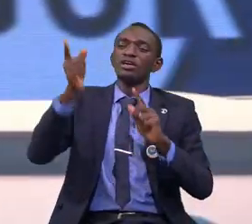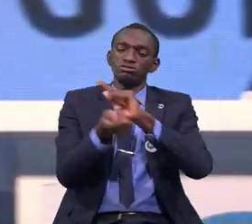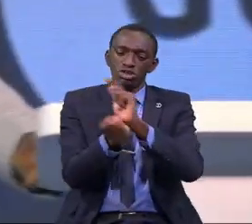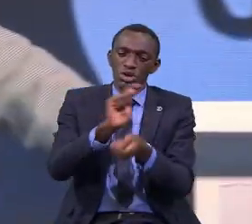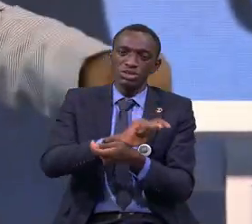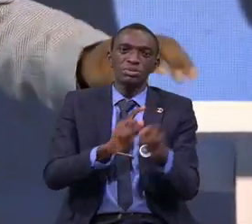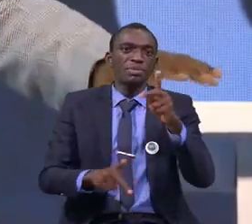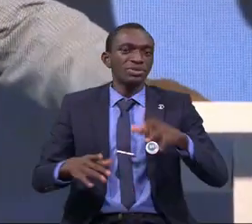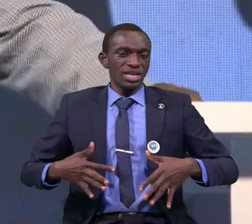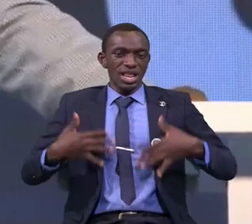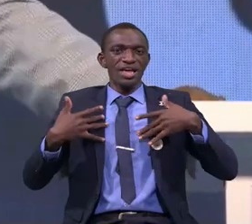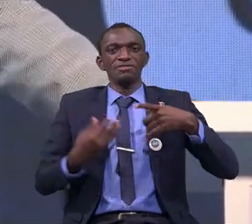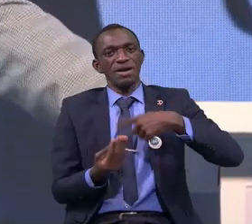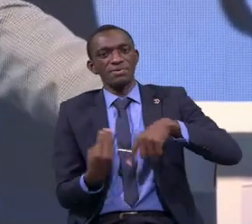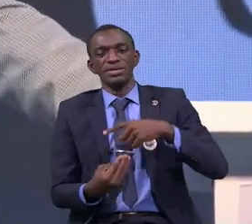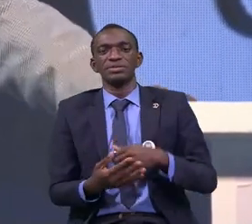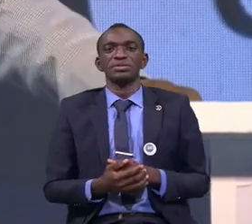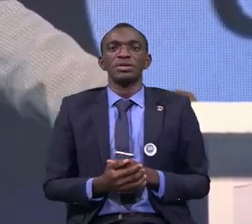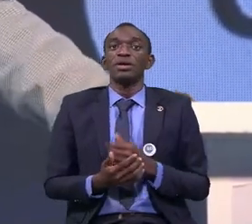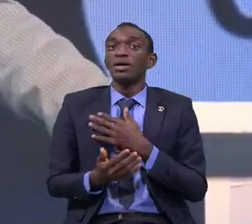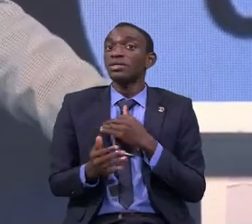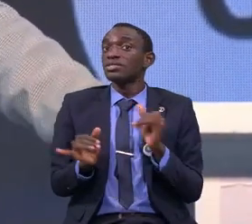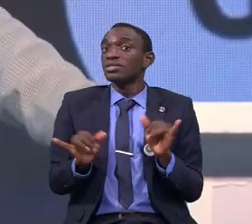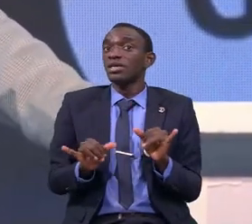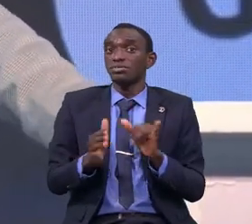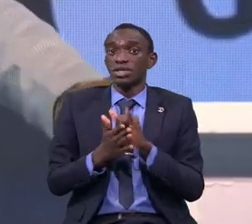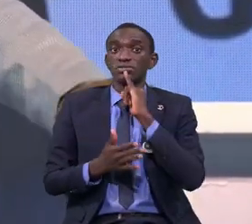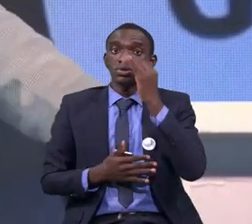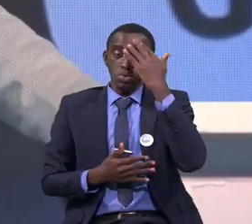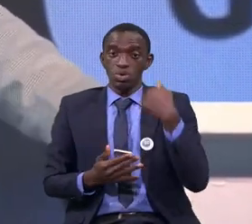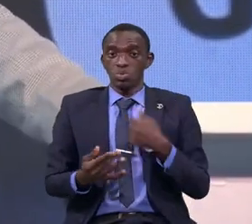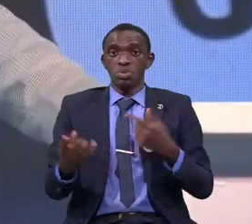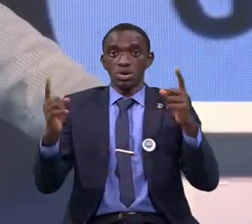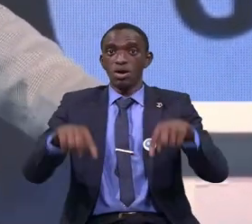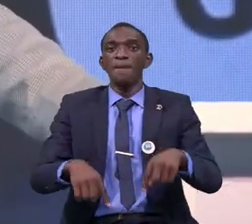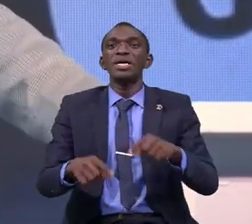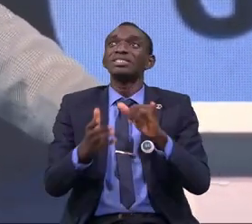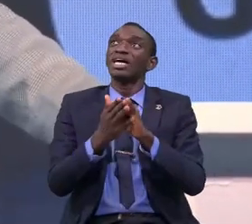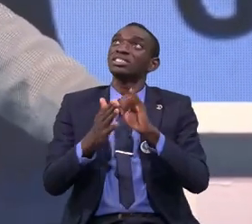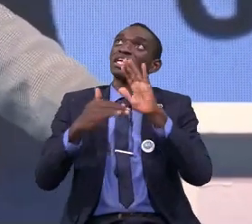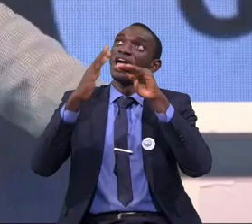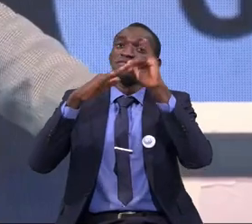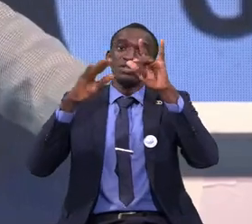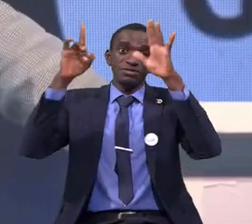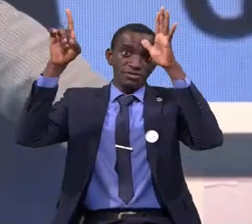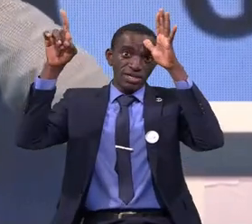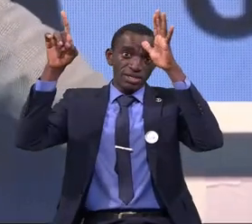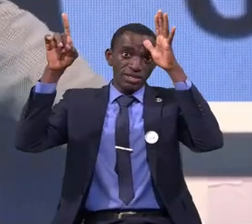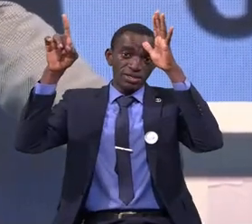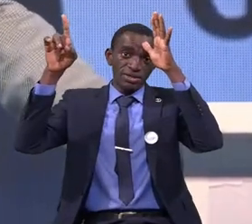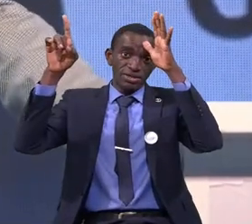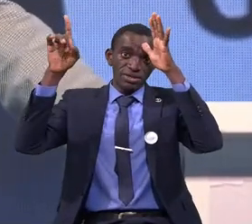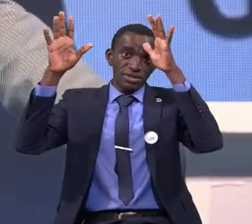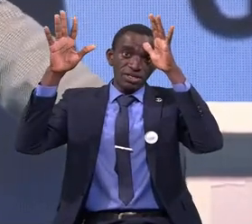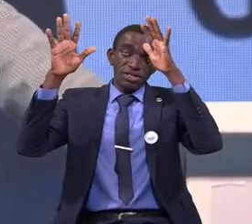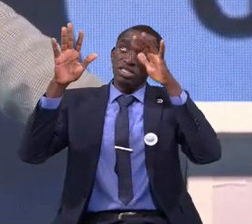lives around. And that's why we came. That the heavenly fire, heavenly touch